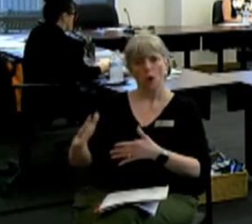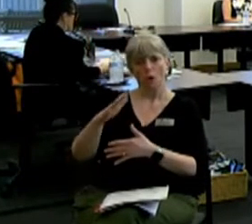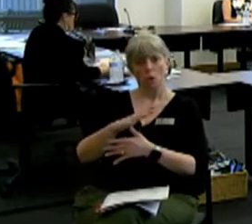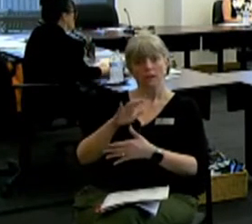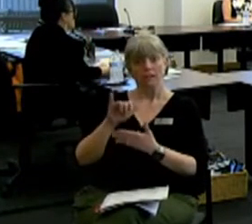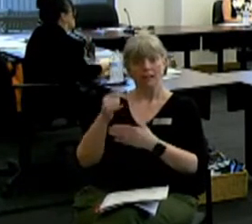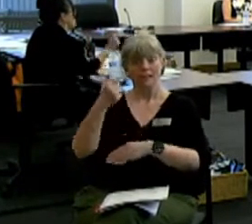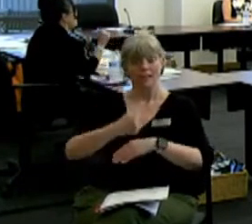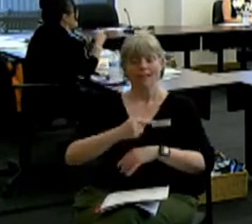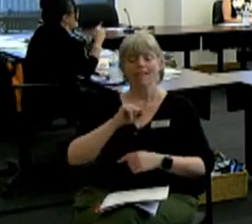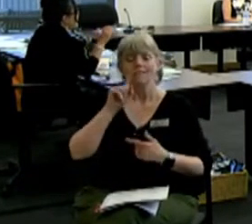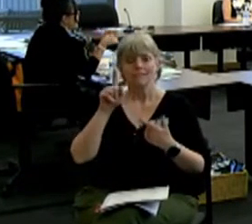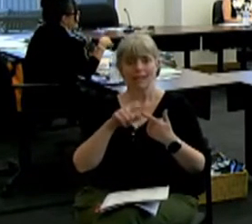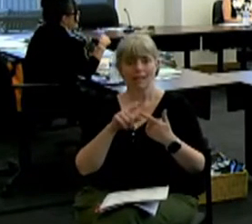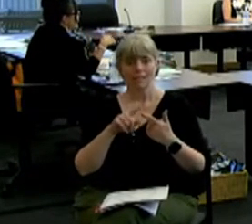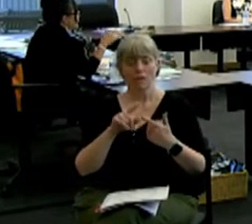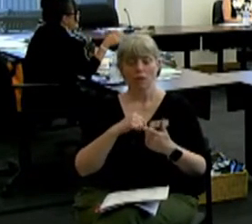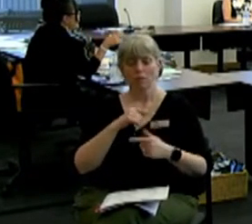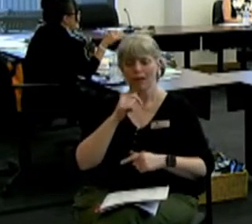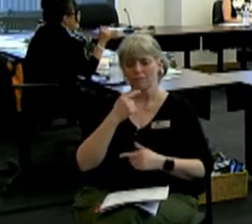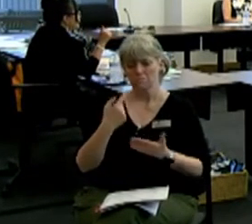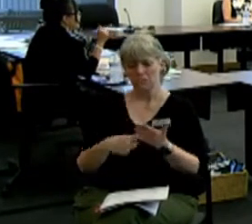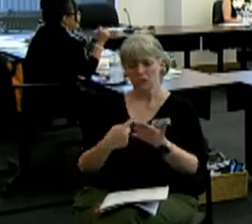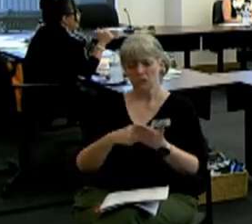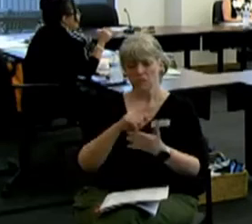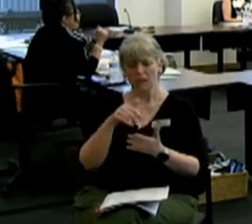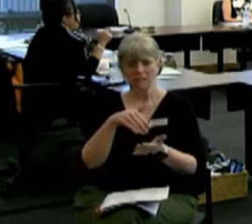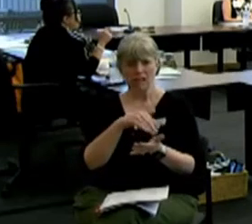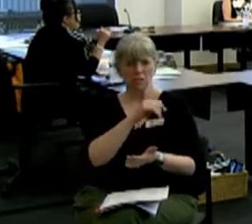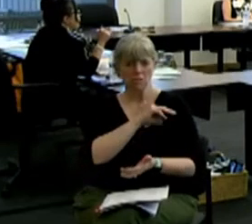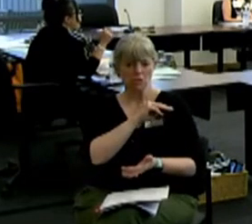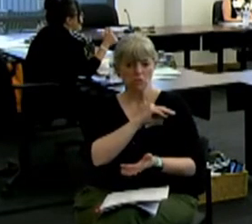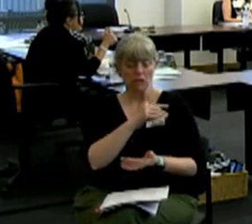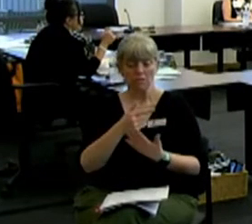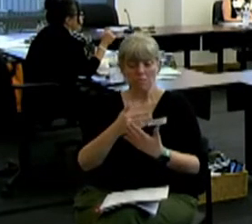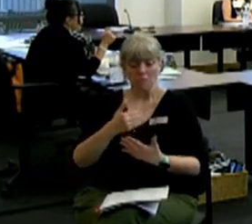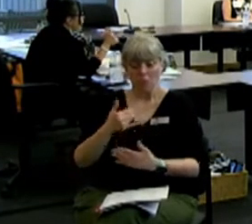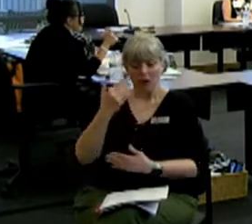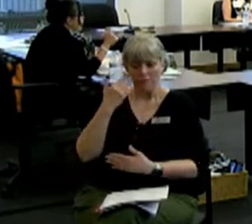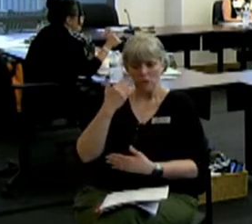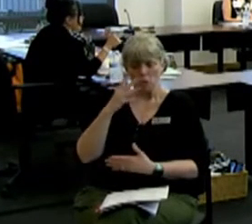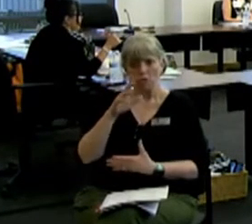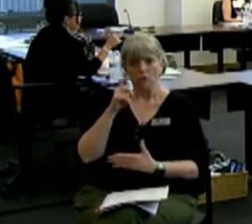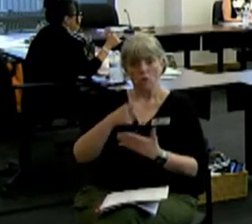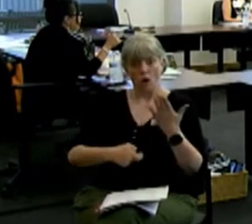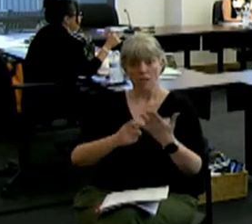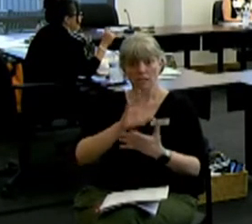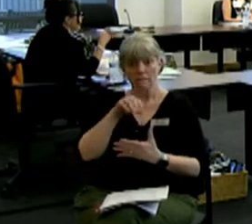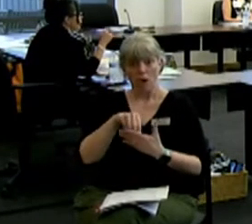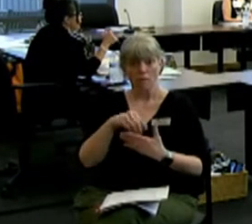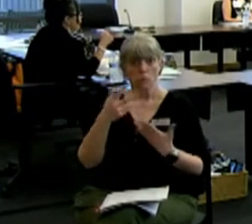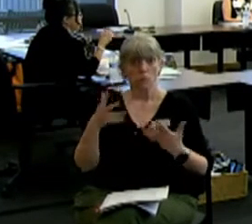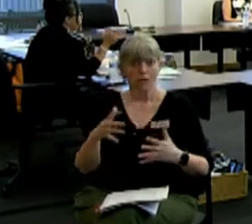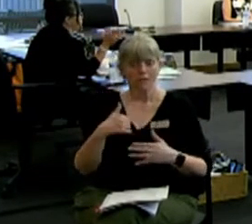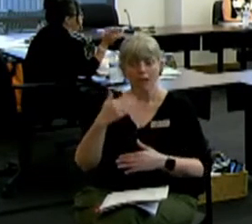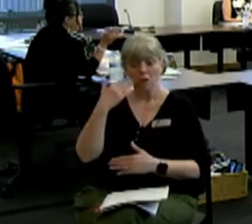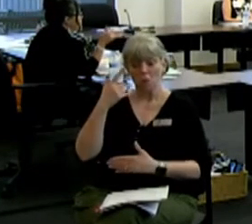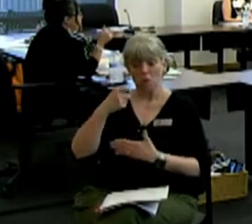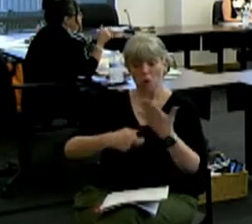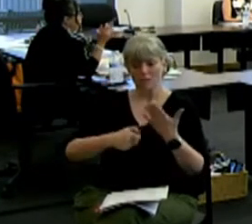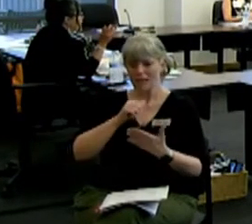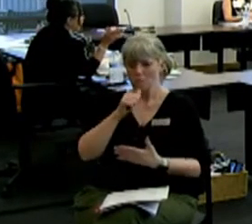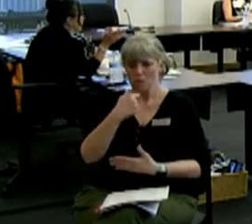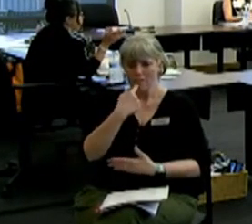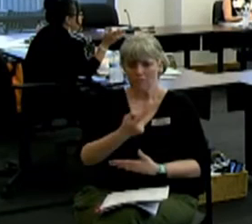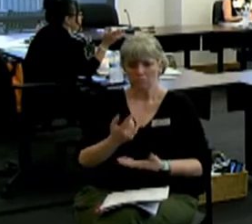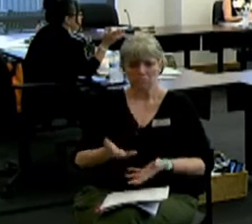day. Second of all, when I mentioned about Dr. Namuo, that was before I even knew what the cost involved was. Had I known the cost, I wouldn't have